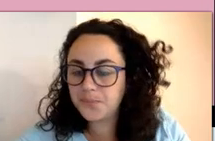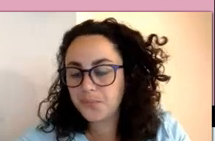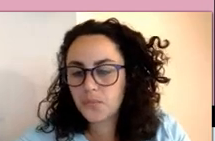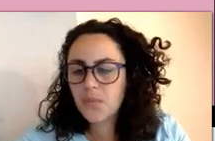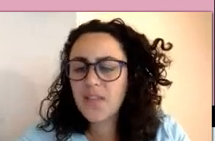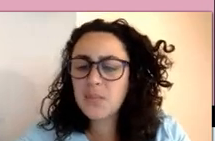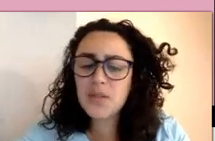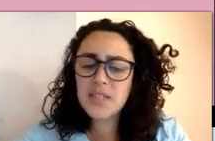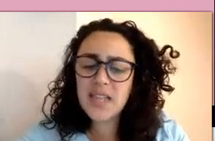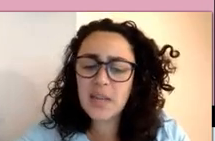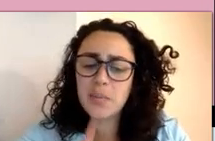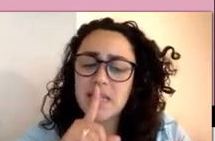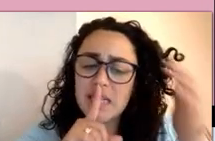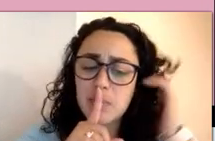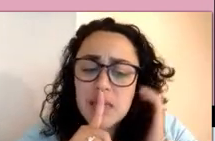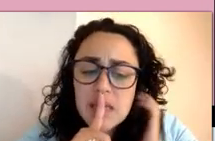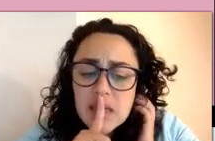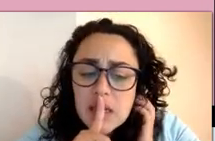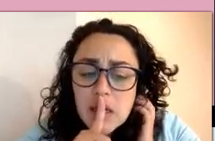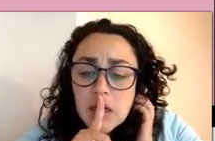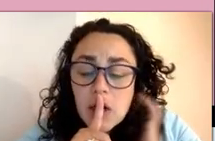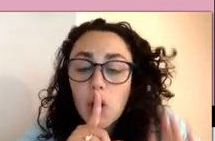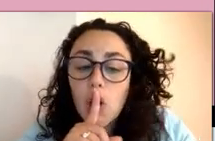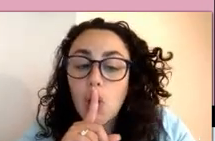Quarters. This person is saying, please be